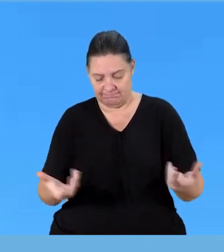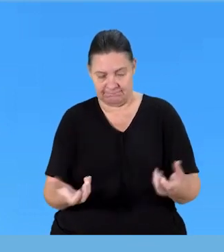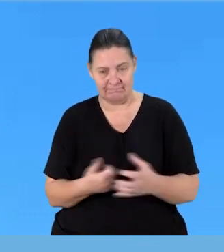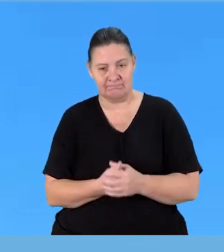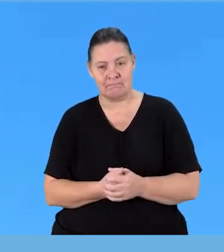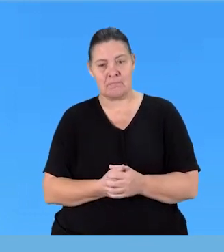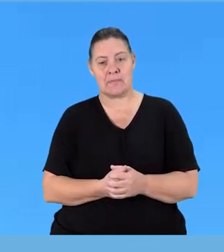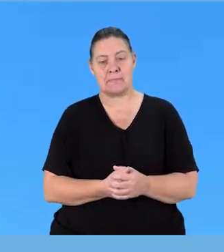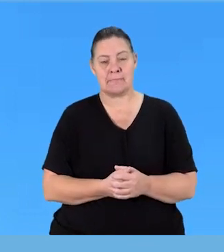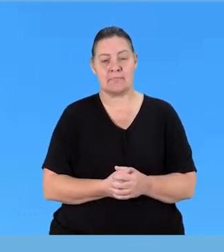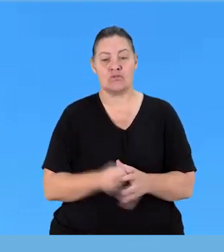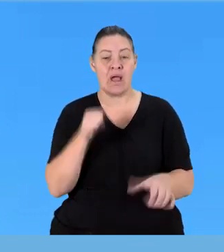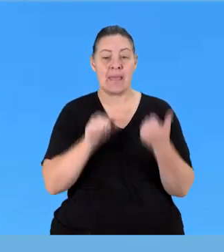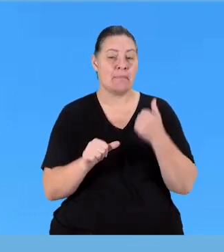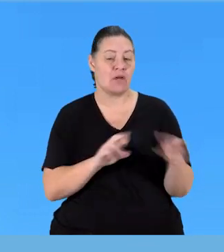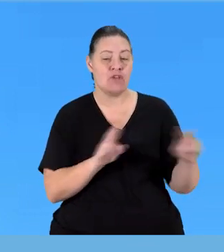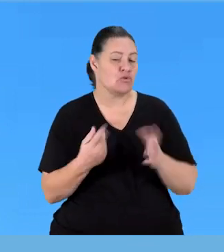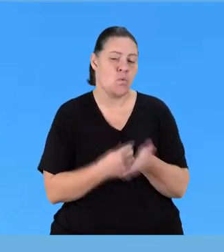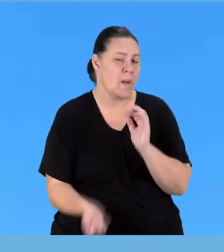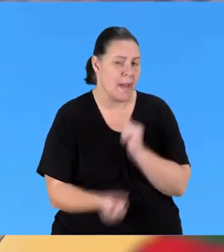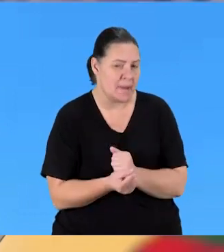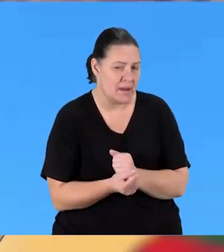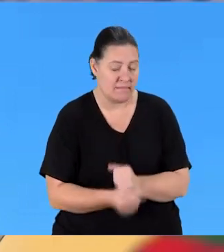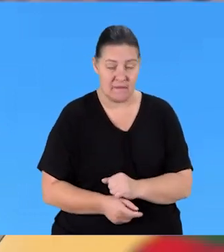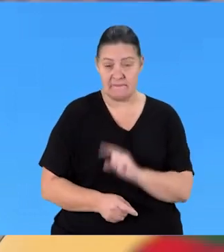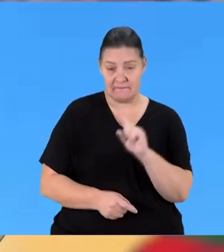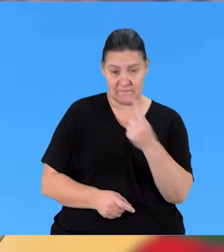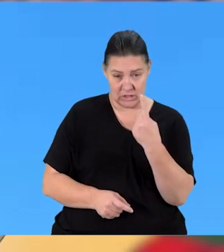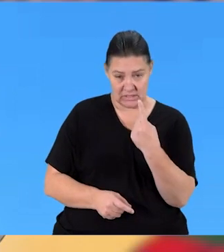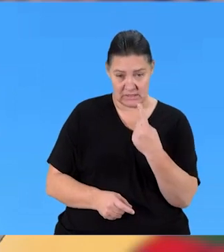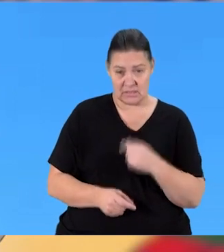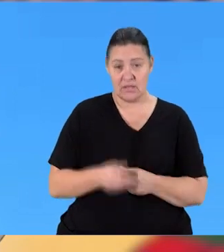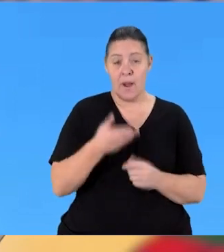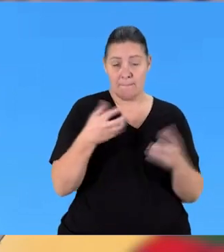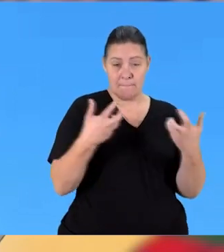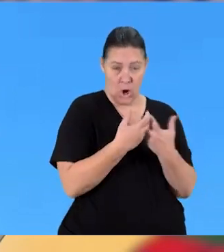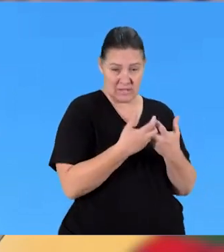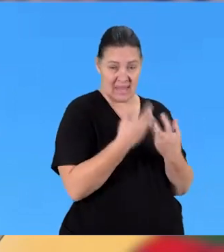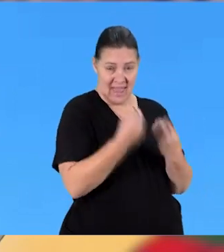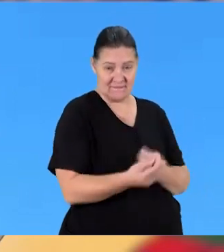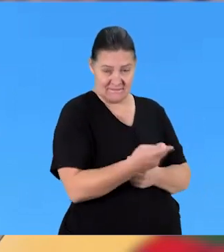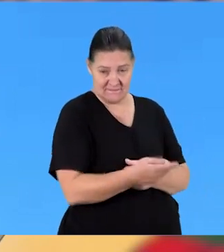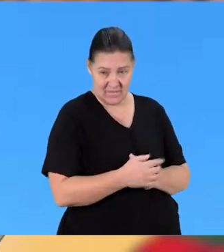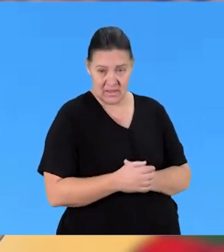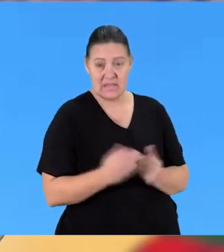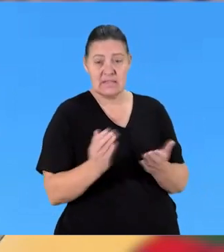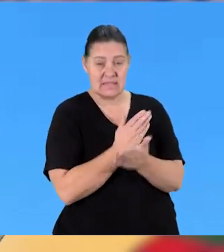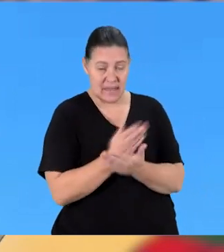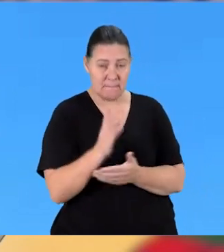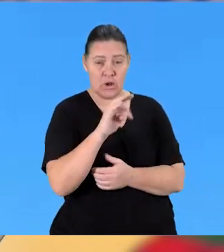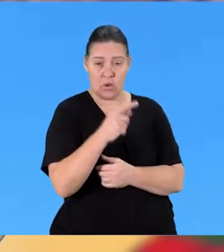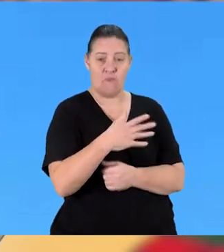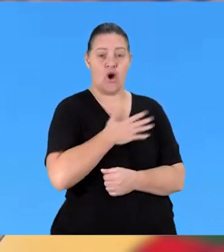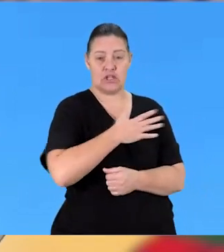products. So what happens during a chemical reaction? Firstly, the existing bonds, because you find that you have